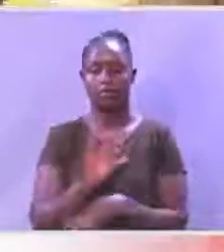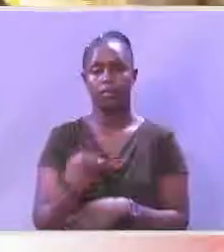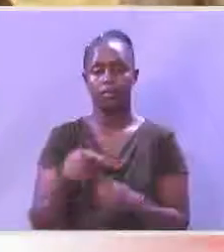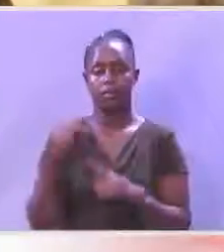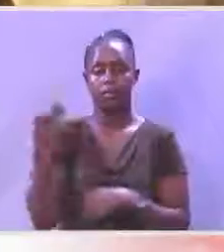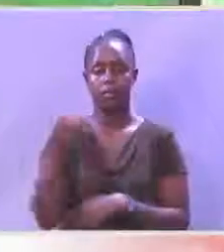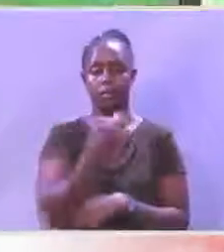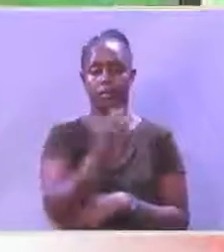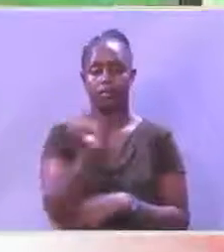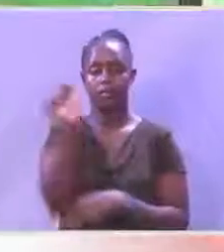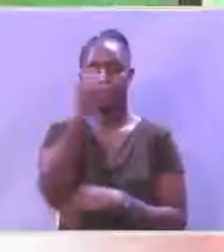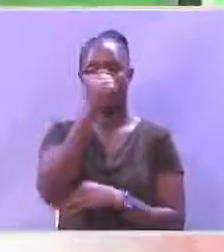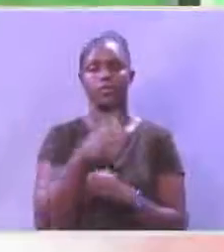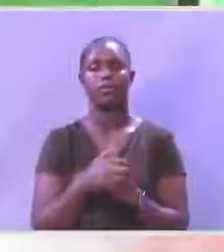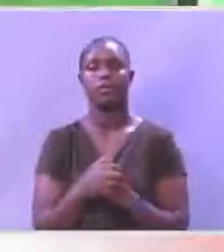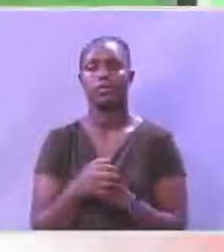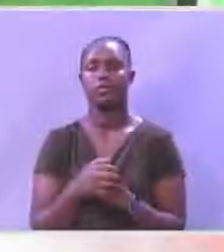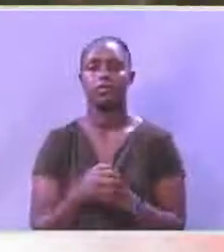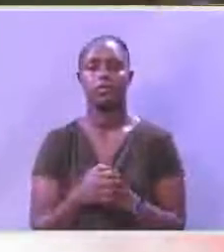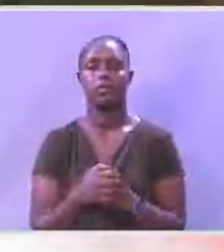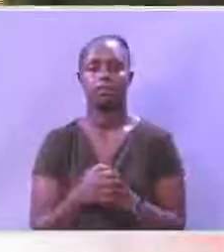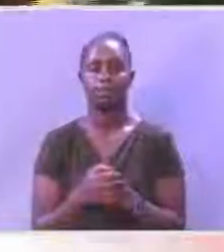in.